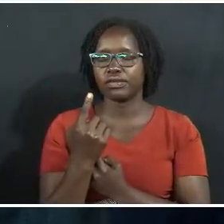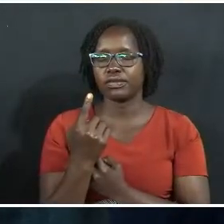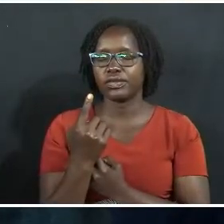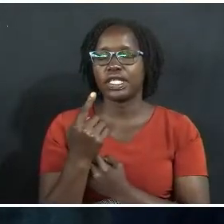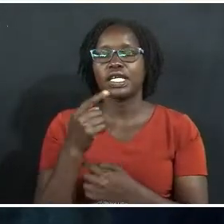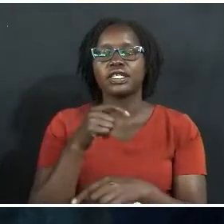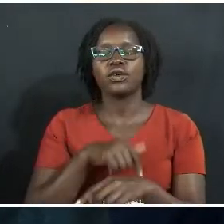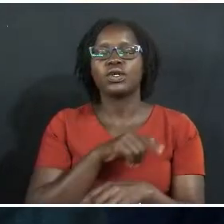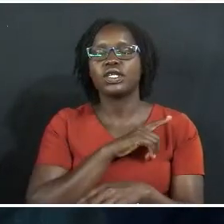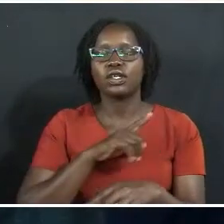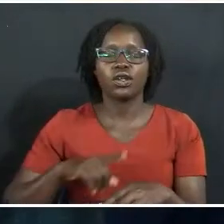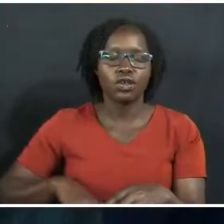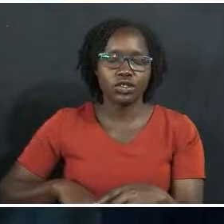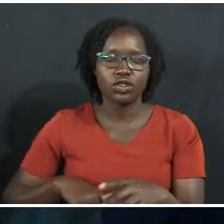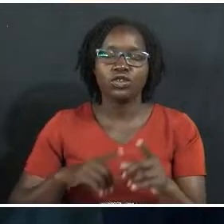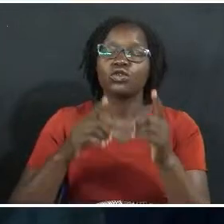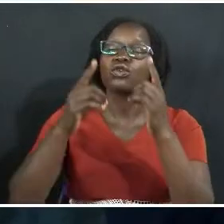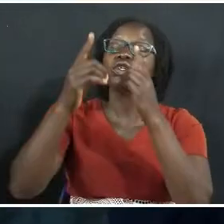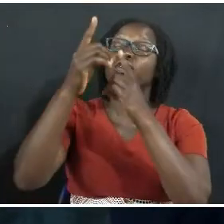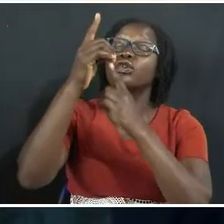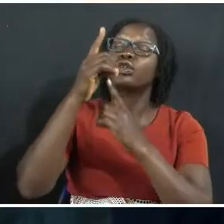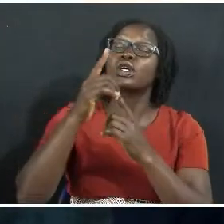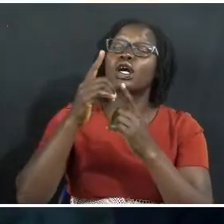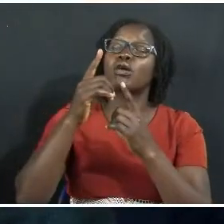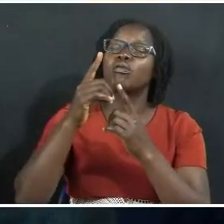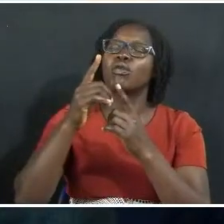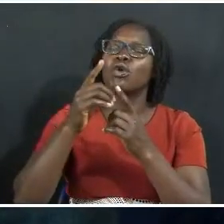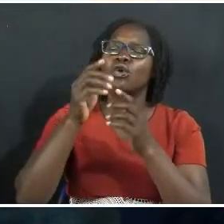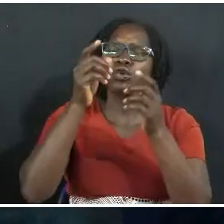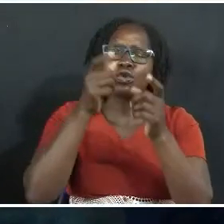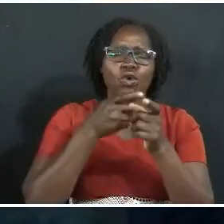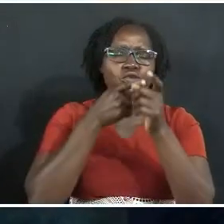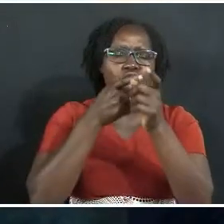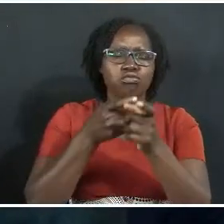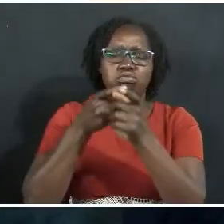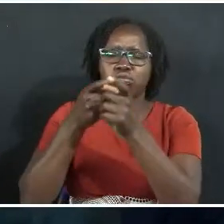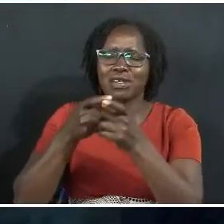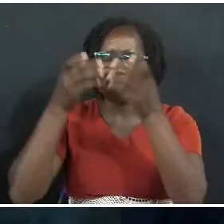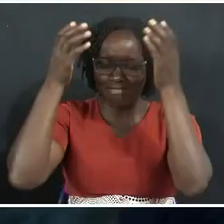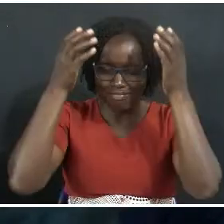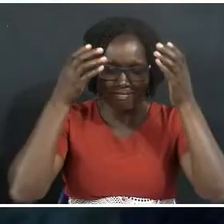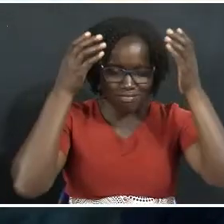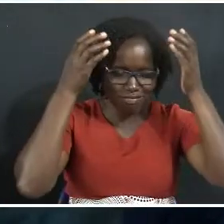And when, Lord, when you come, you want to crown each and every one of us.